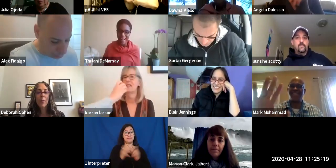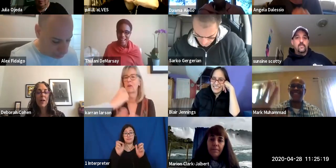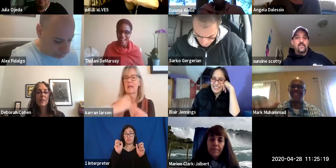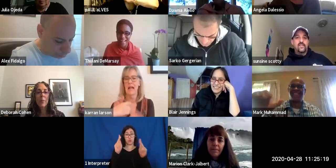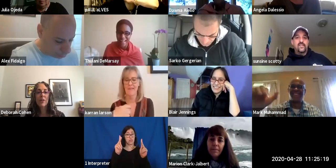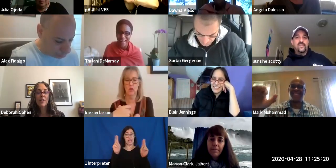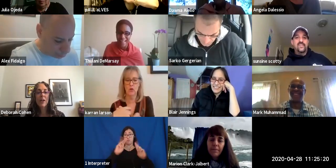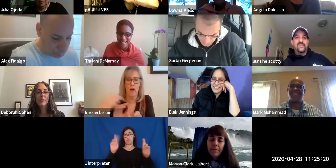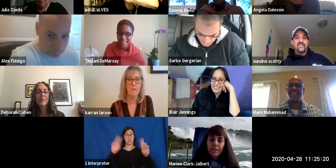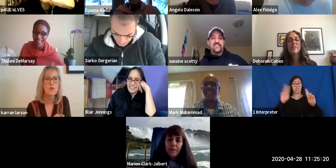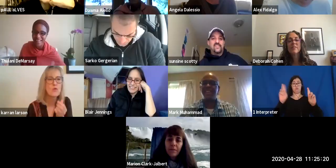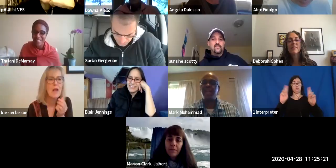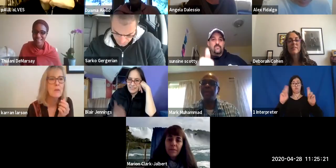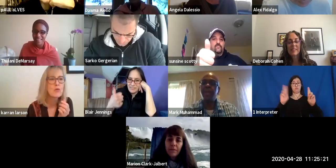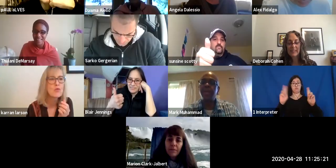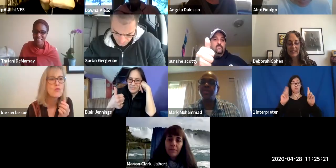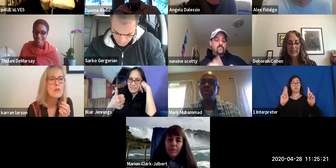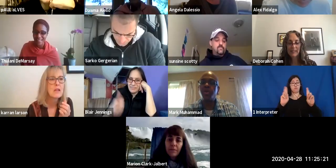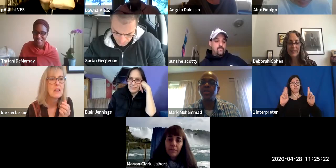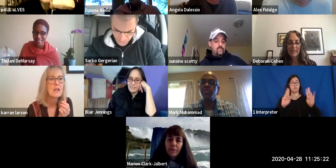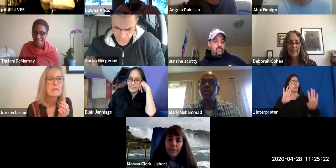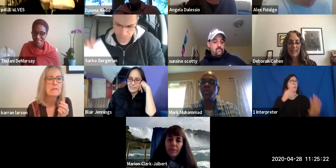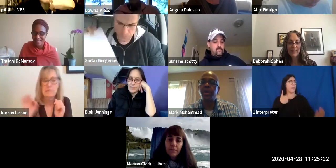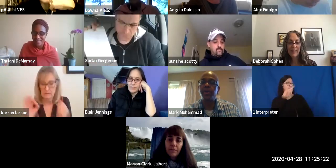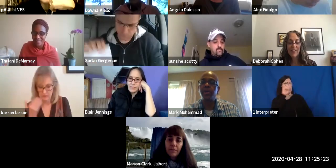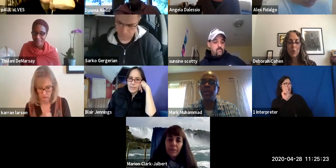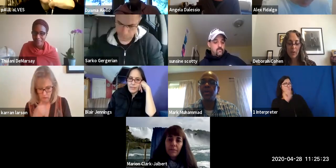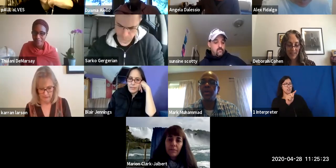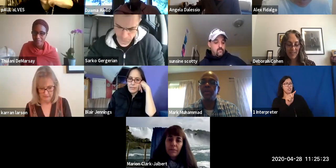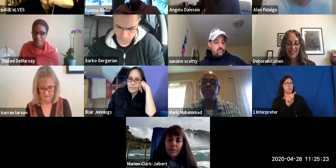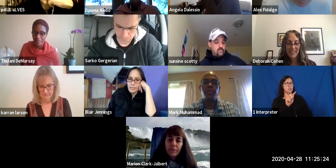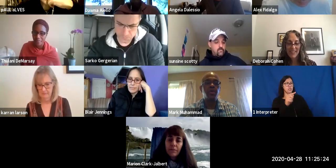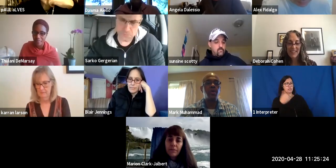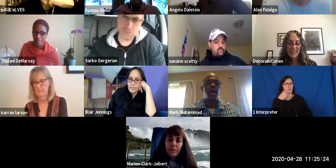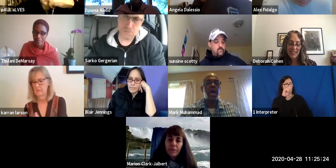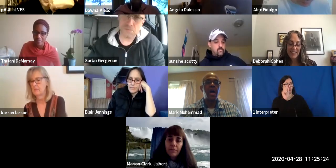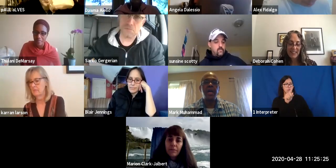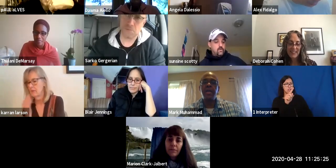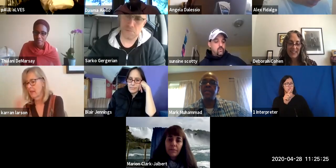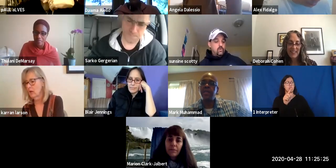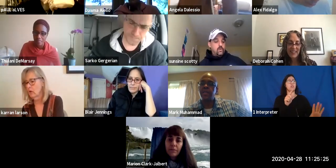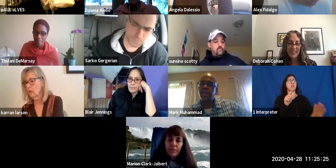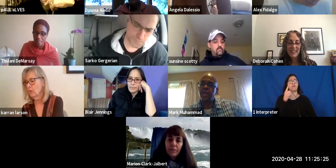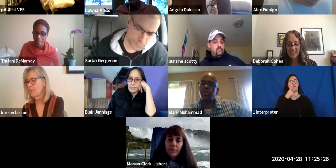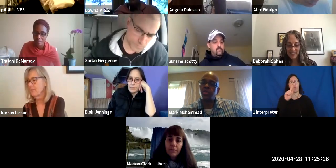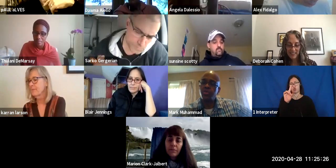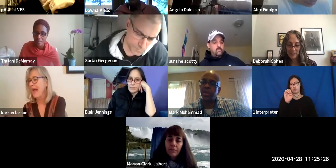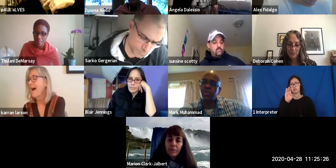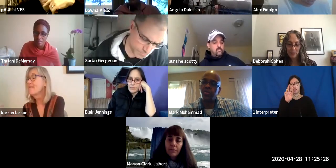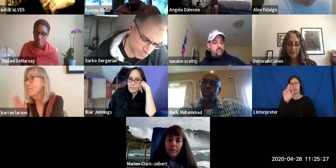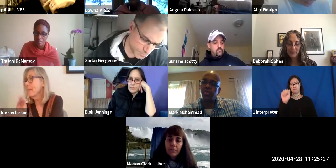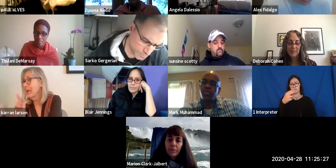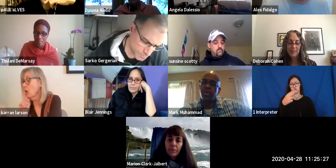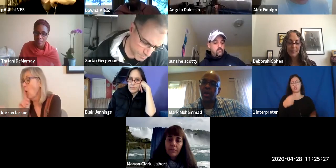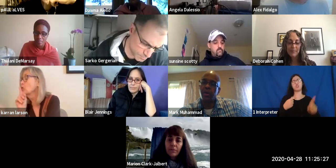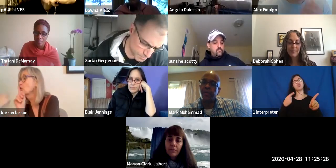Okay, are we all good to go? Deborah, can I ask you a question real quick? Sure. Before you go, is there any tools that